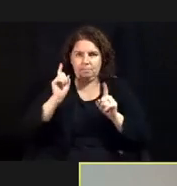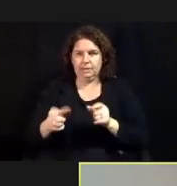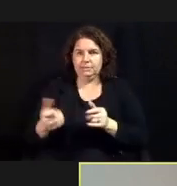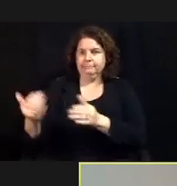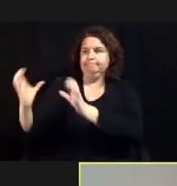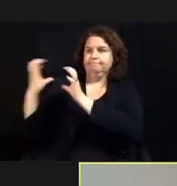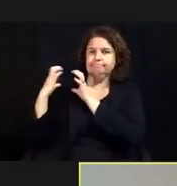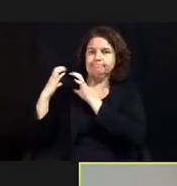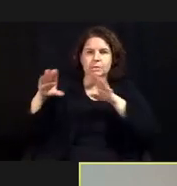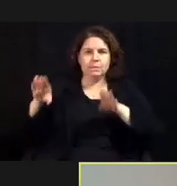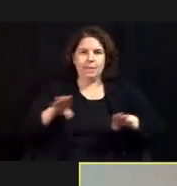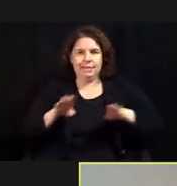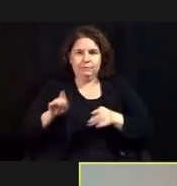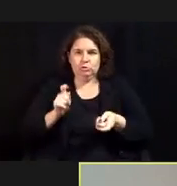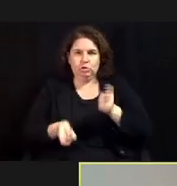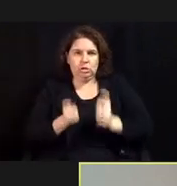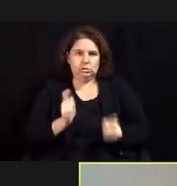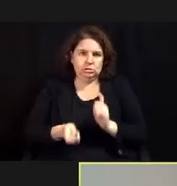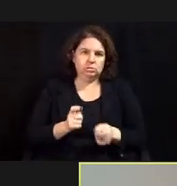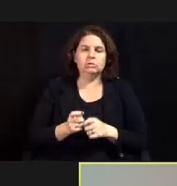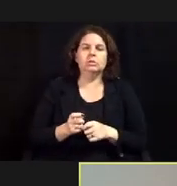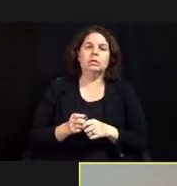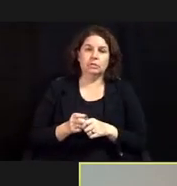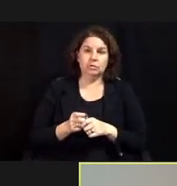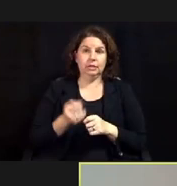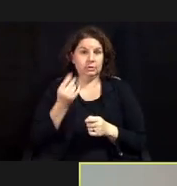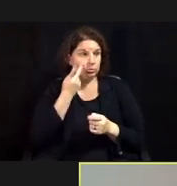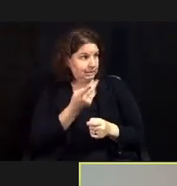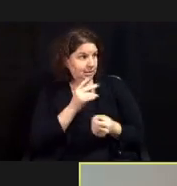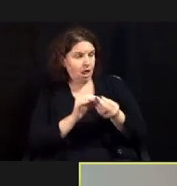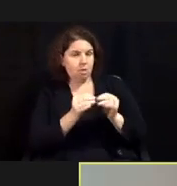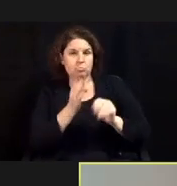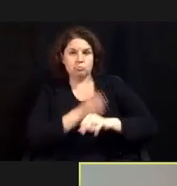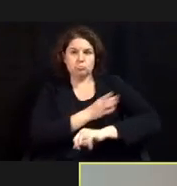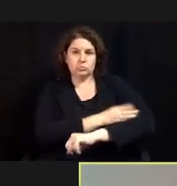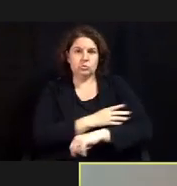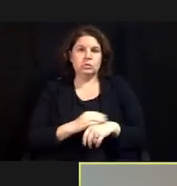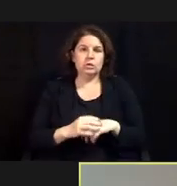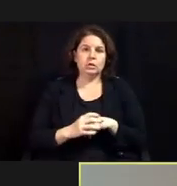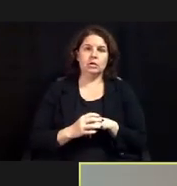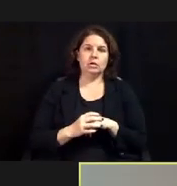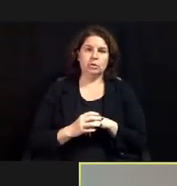credit and we all share in both the responsibility and in the benefit.